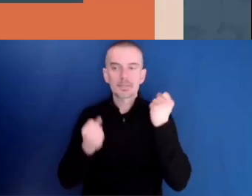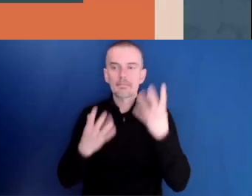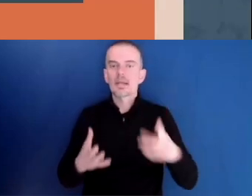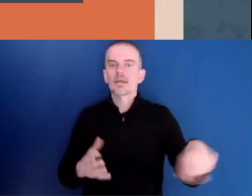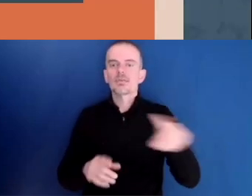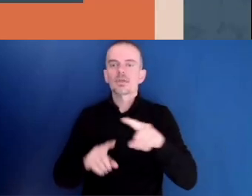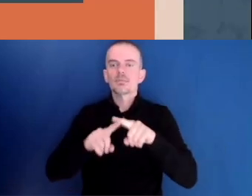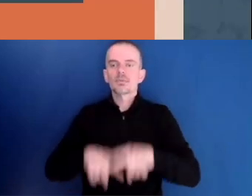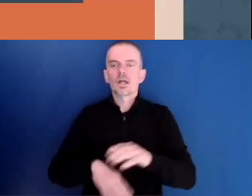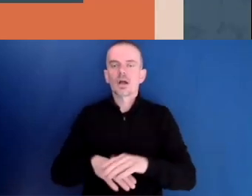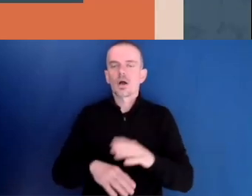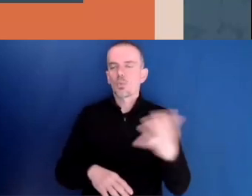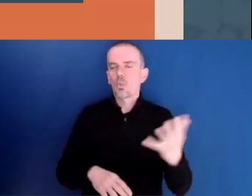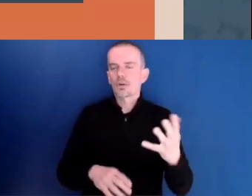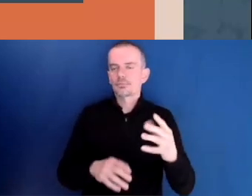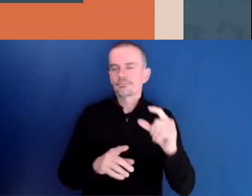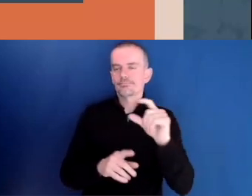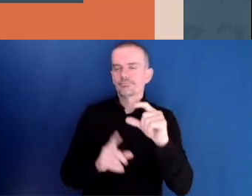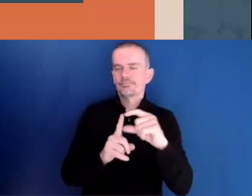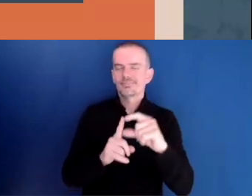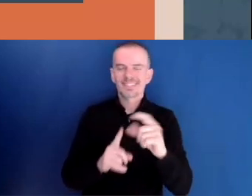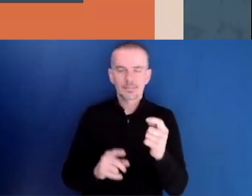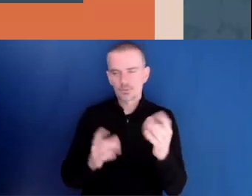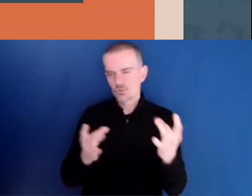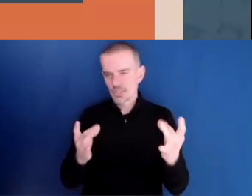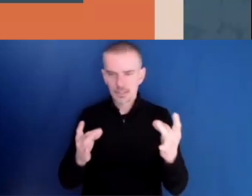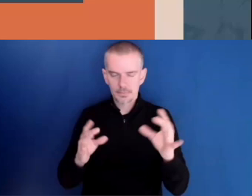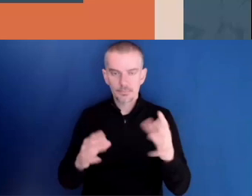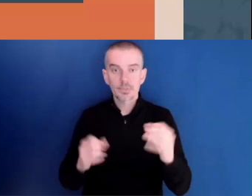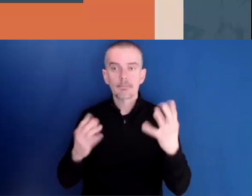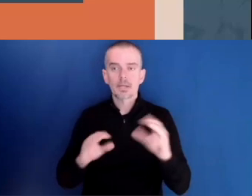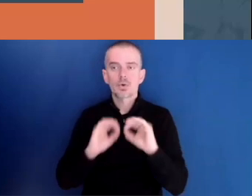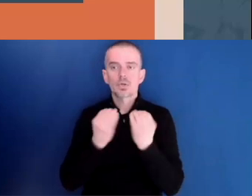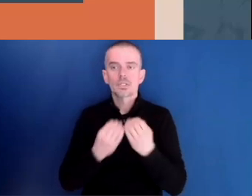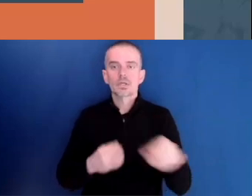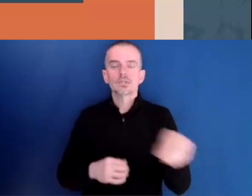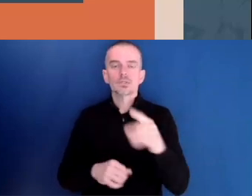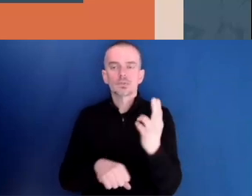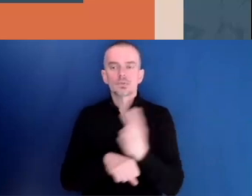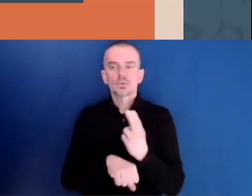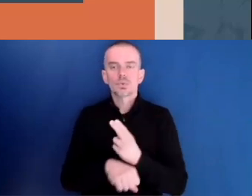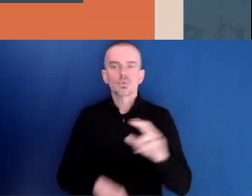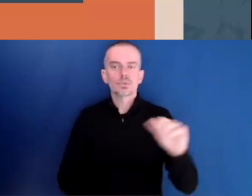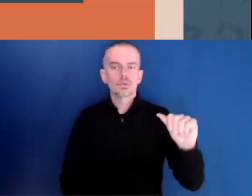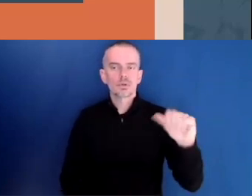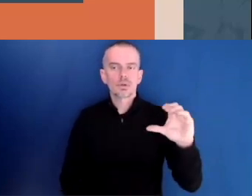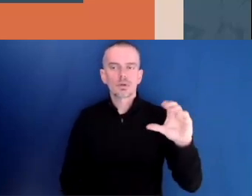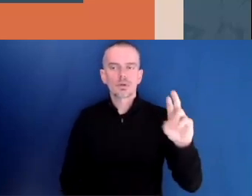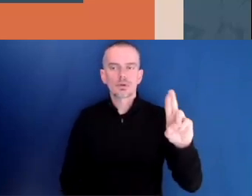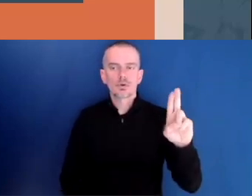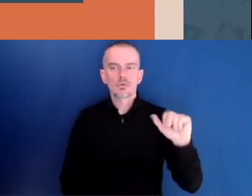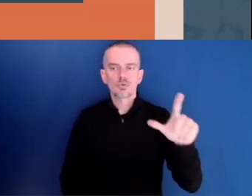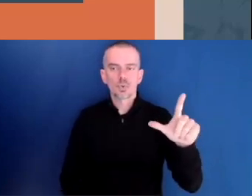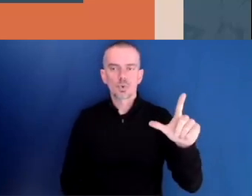of accounting. So this one was a little tricky. A lot of organizations will rely on the accrual basis of accounting, and